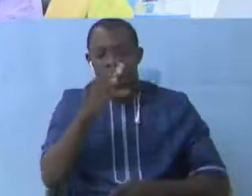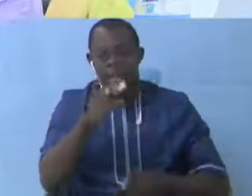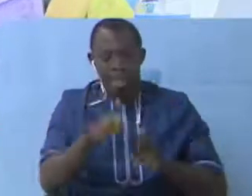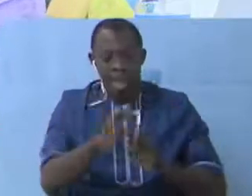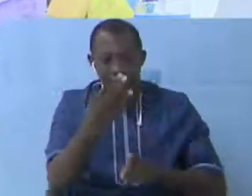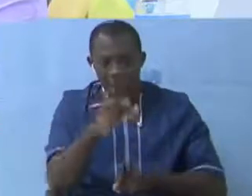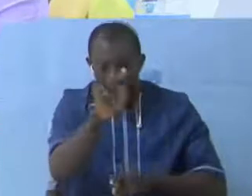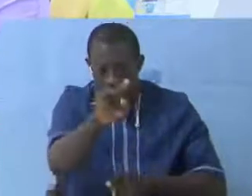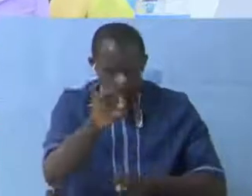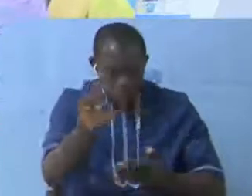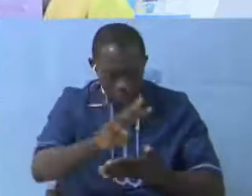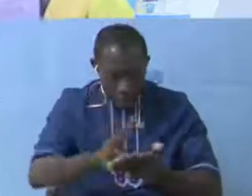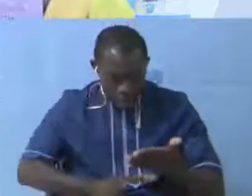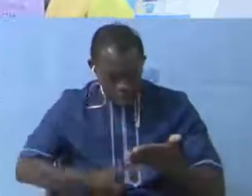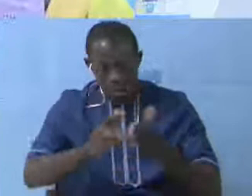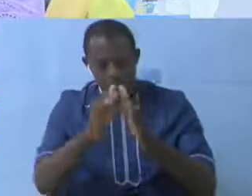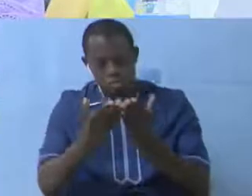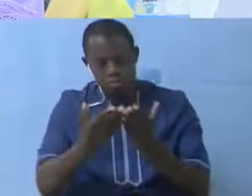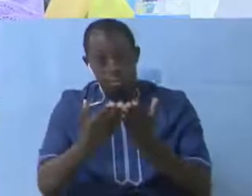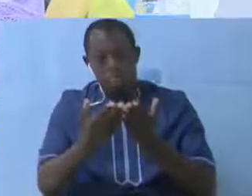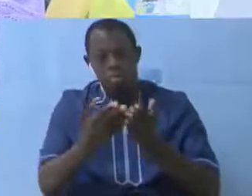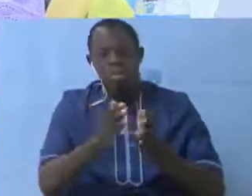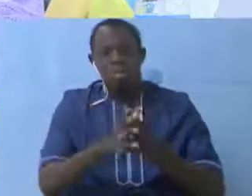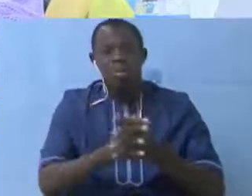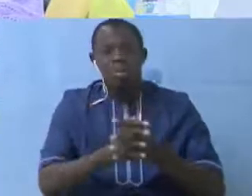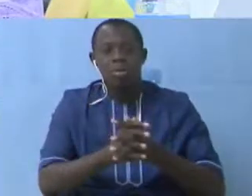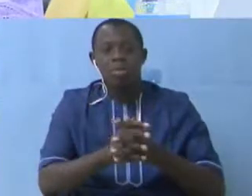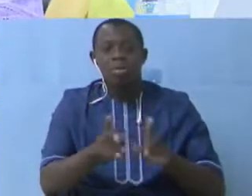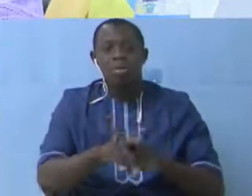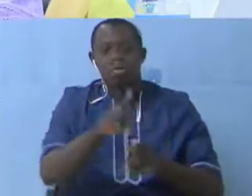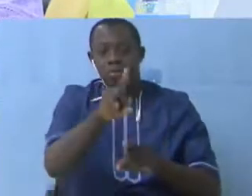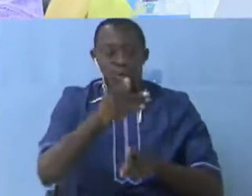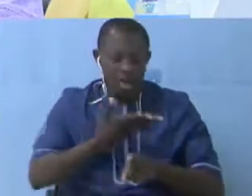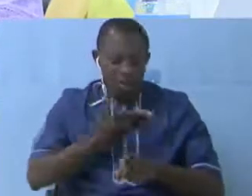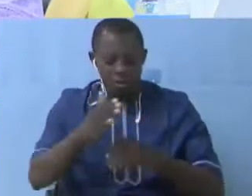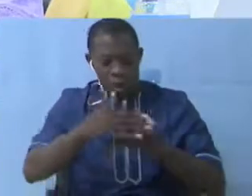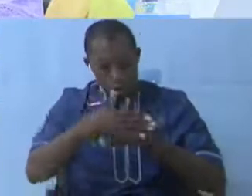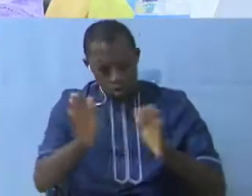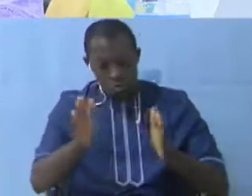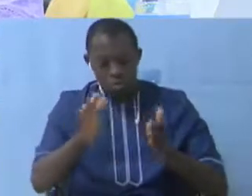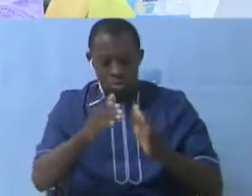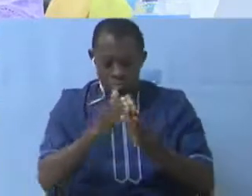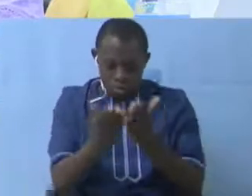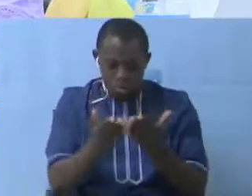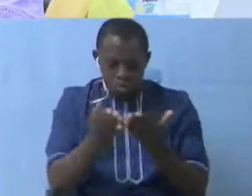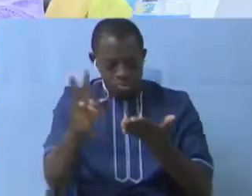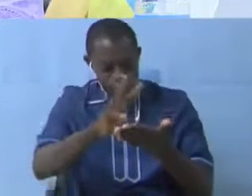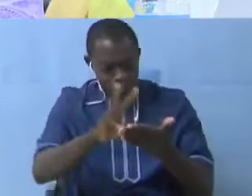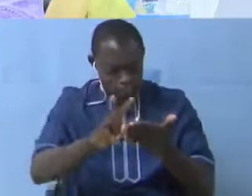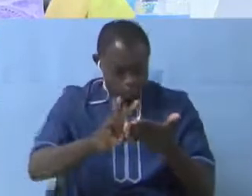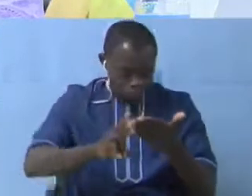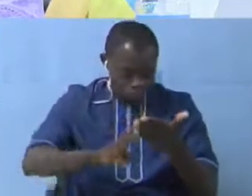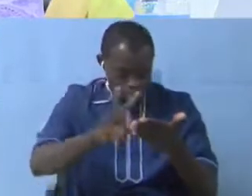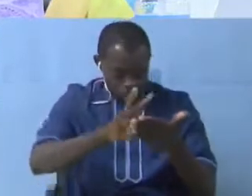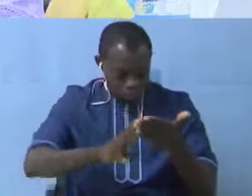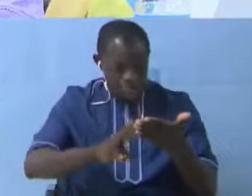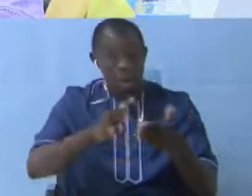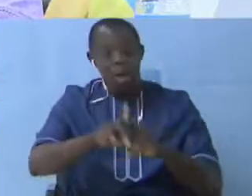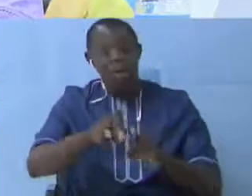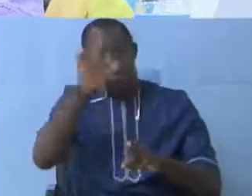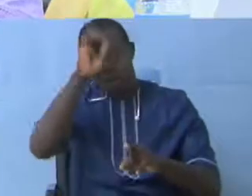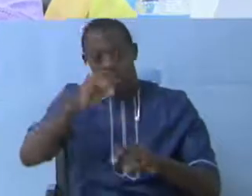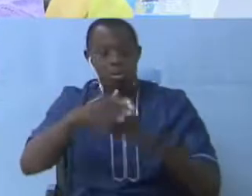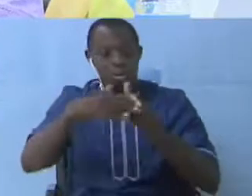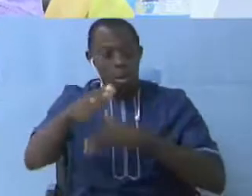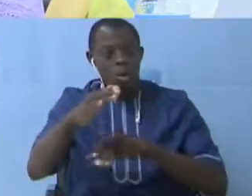Français yi na wax nañu booy jàng ab téere. You have to open it. Da nga ko war a ubbi. Read it thoroughly. Jàng ko ba mu set.